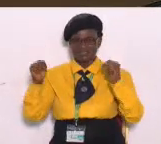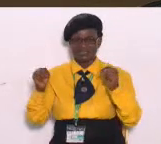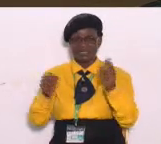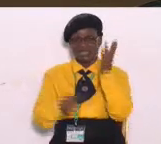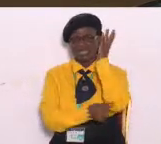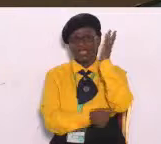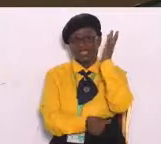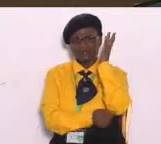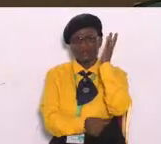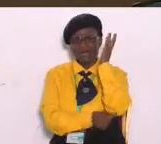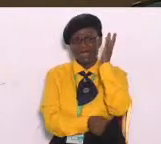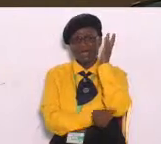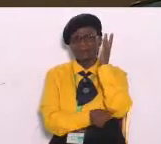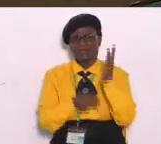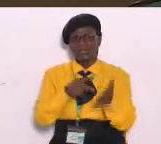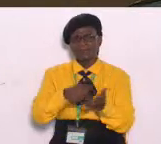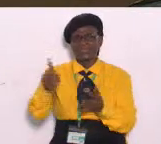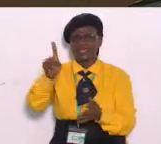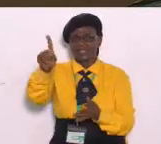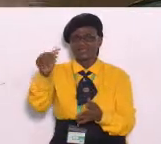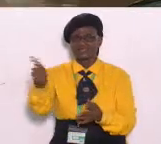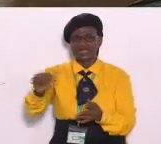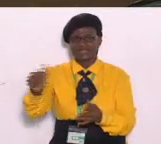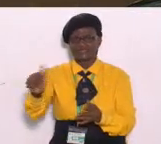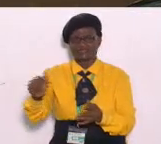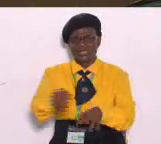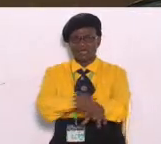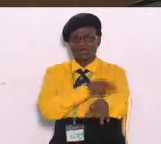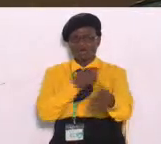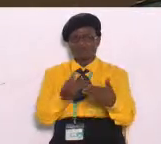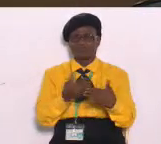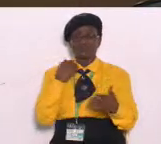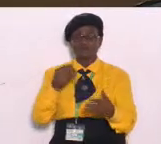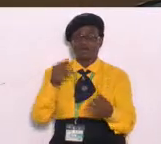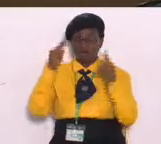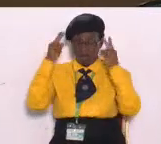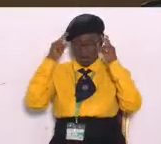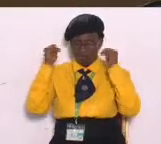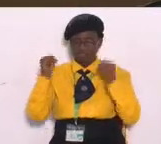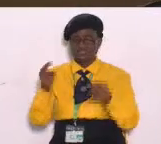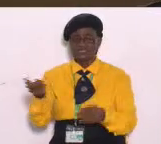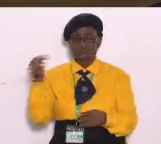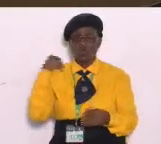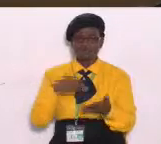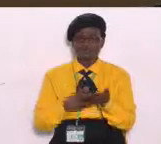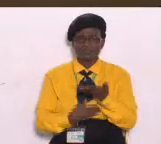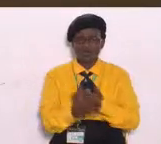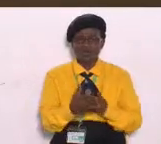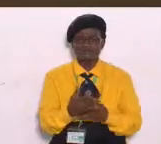Abraham paid tithes long before Moses was born.